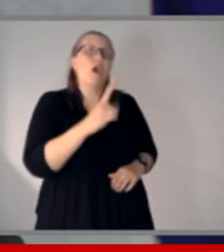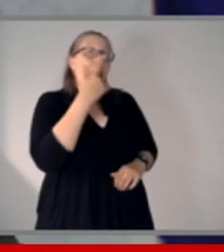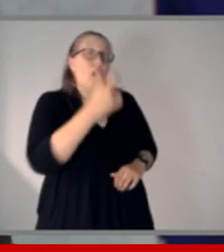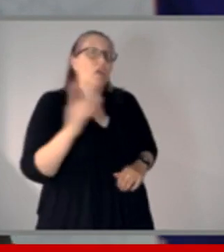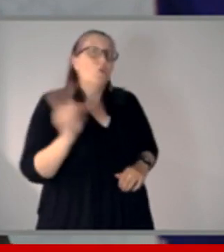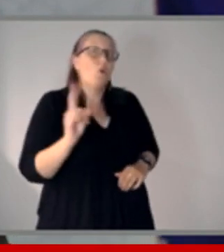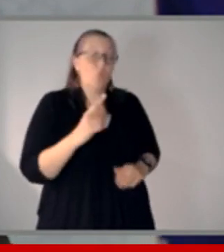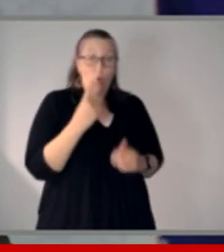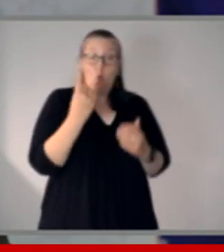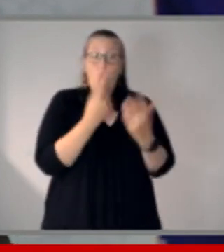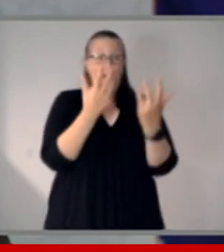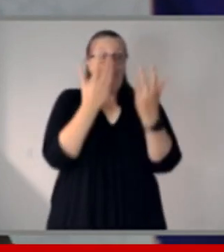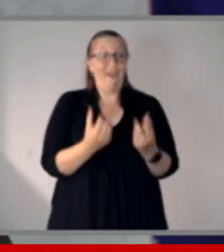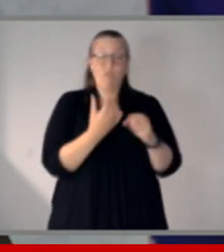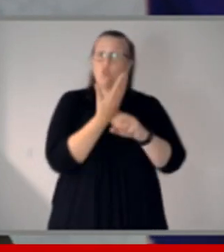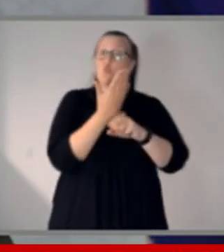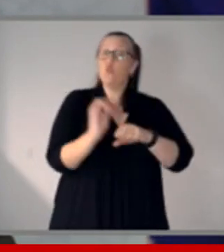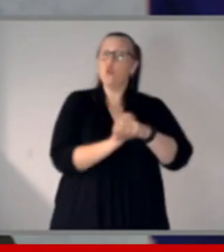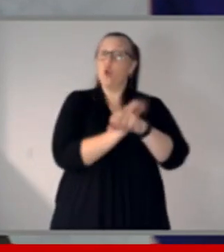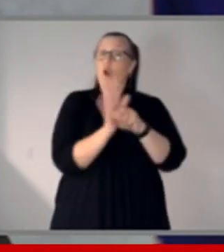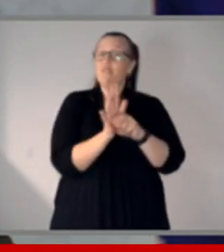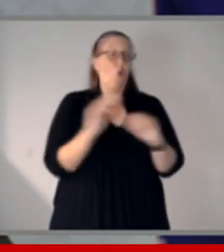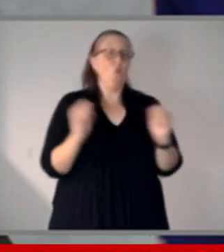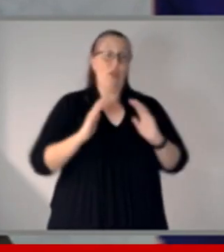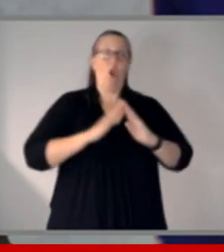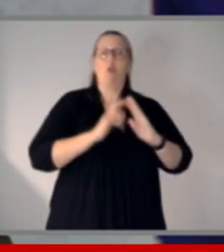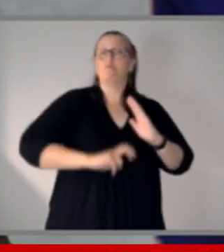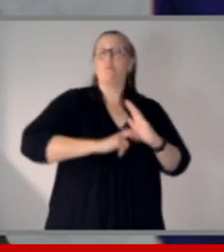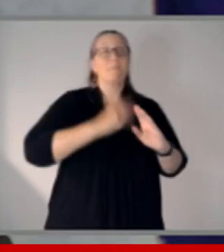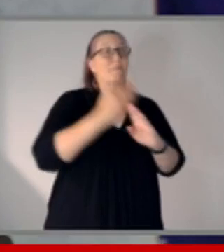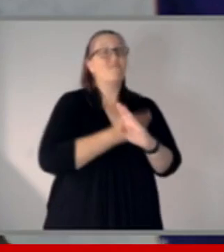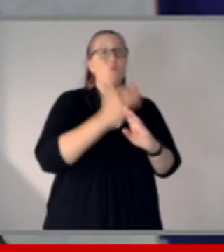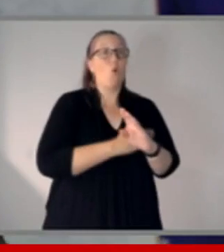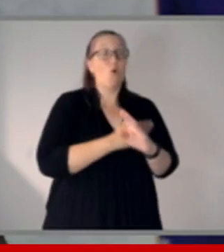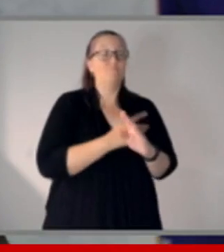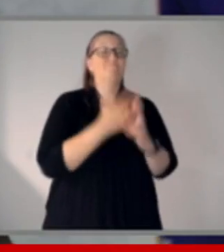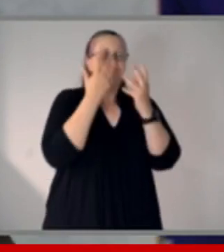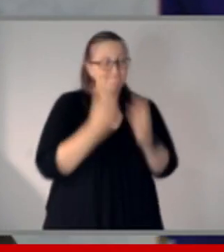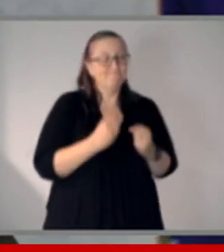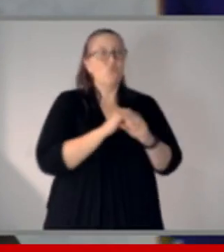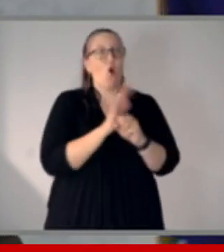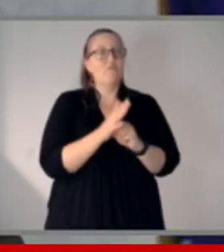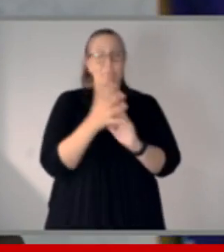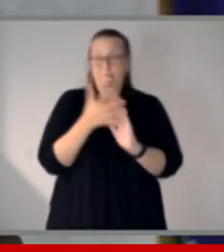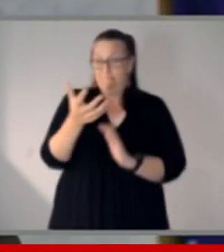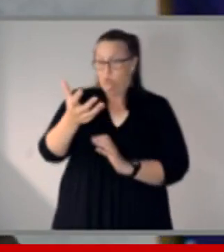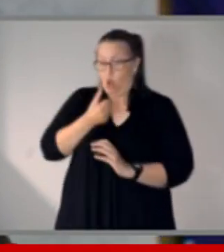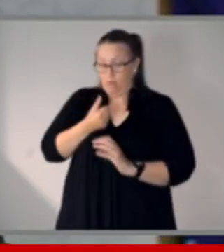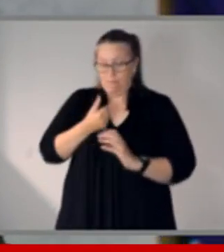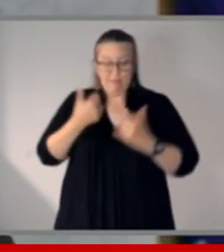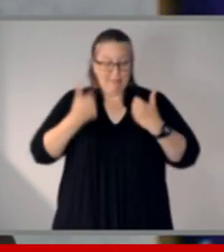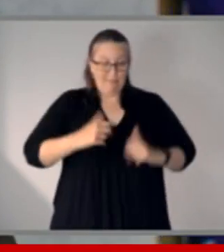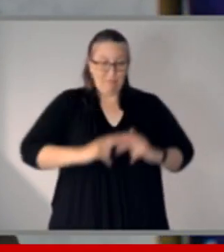diagnosed are already in quarantine during their infectious period. So again, that is coming under control. In the